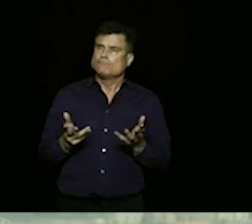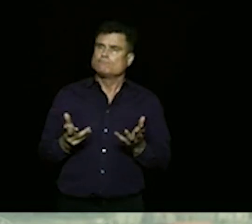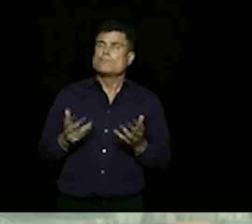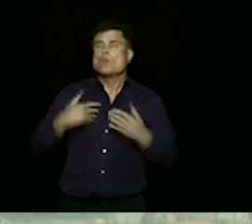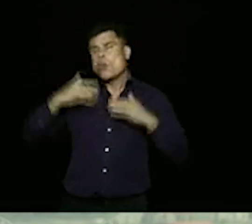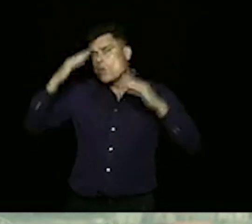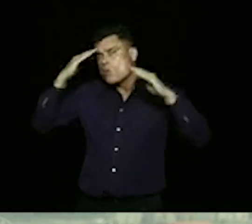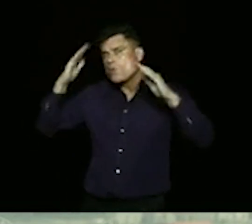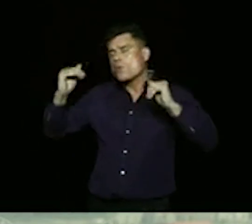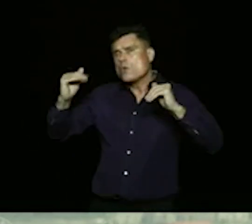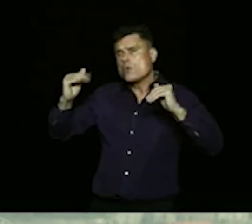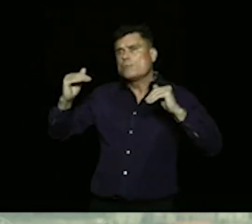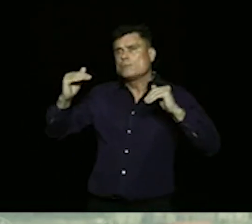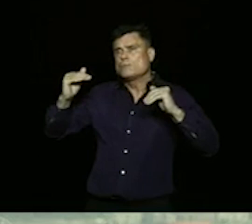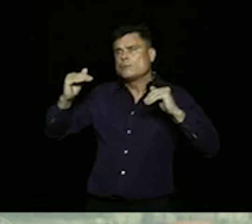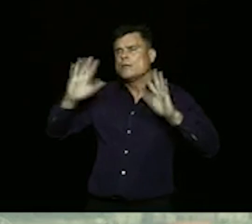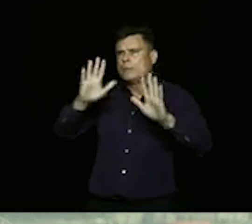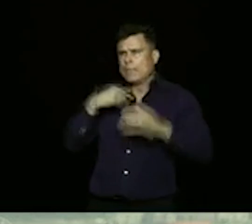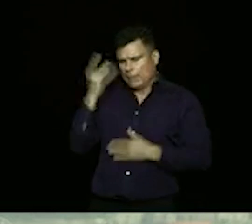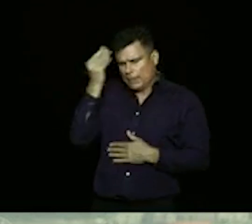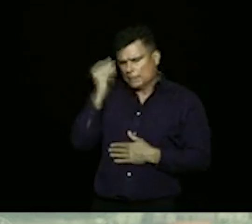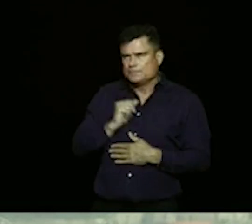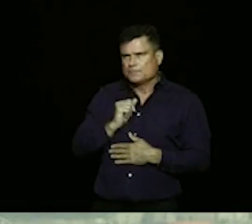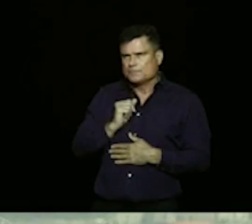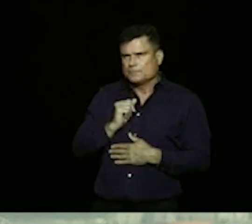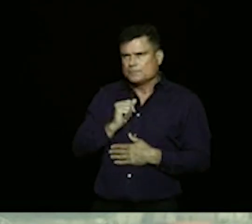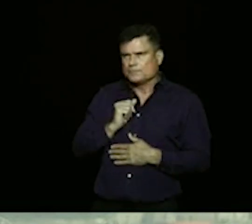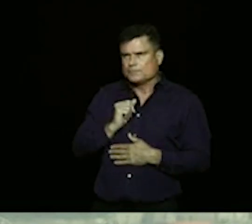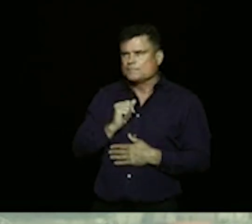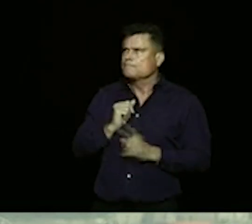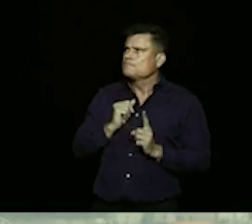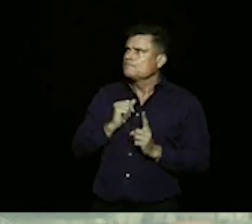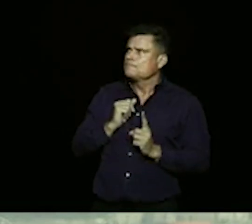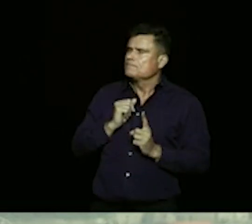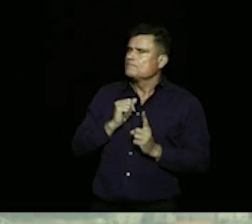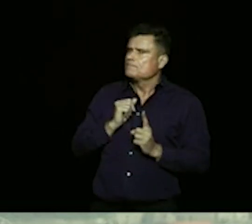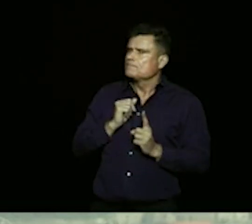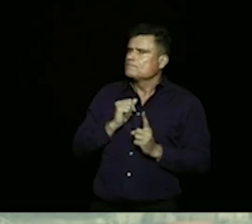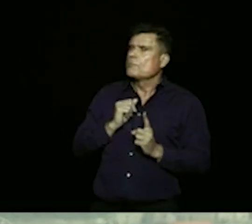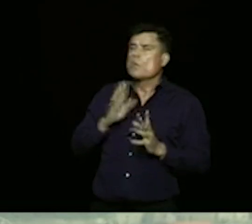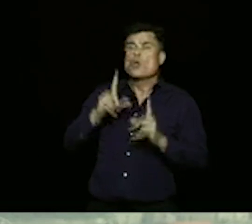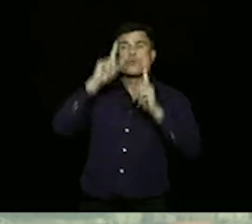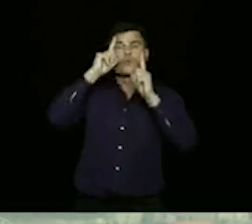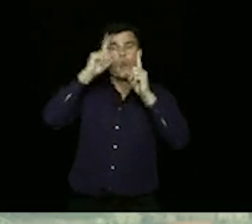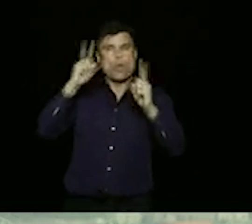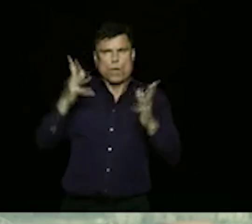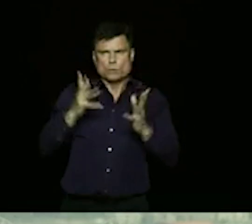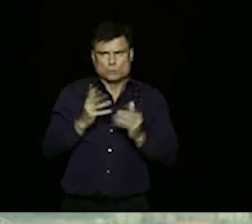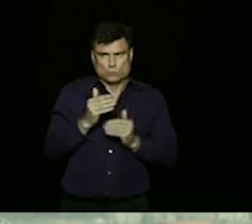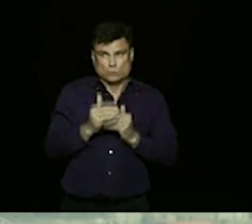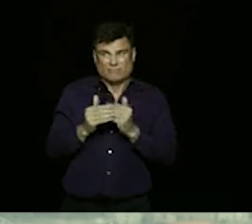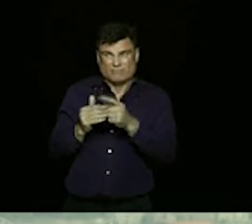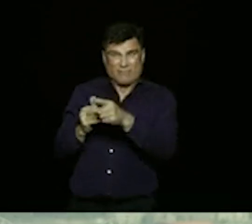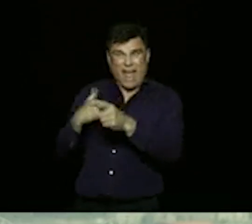can continue and advance and speed up the work we're doing together on reconciliation. But it's